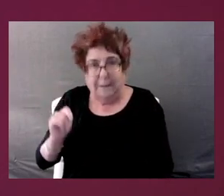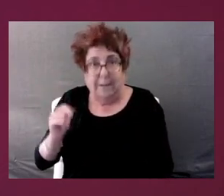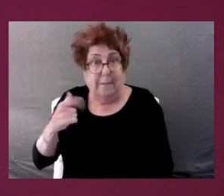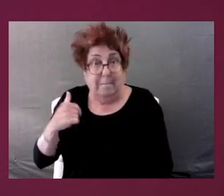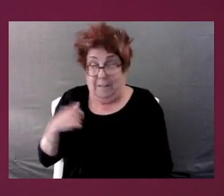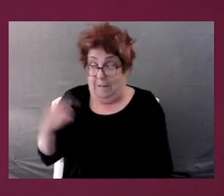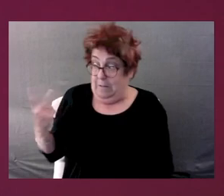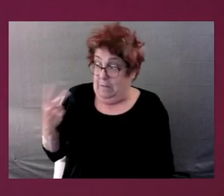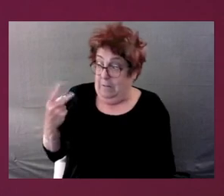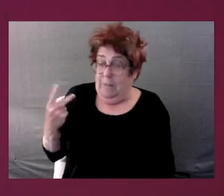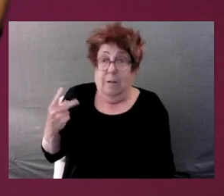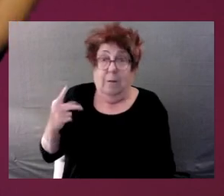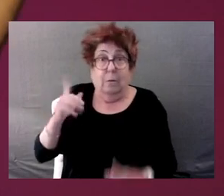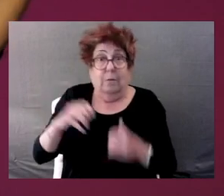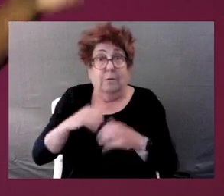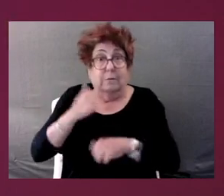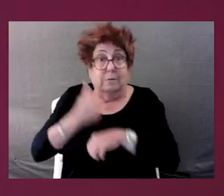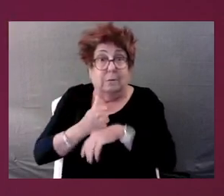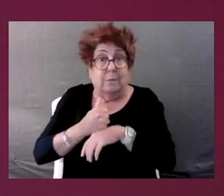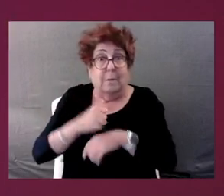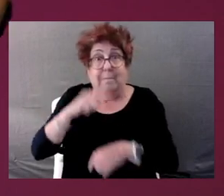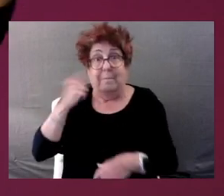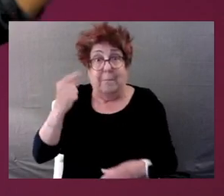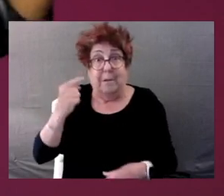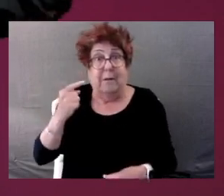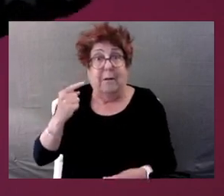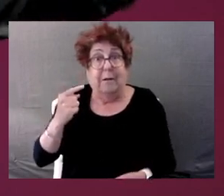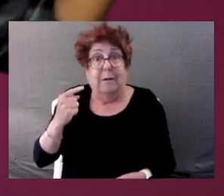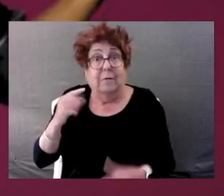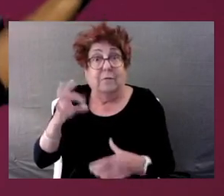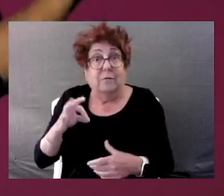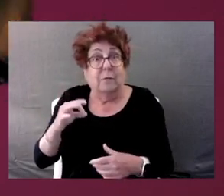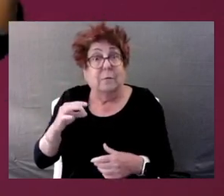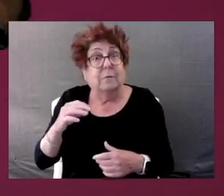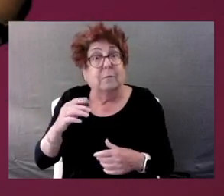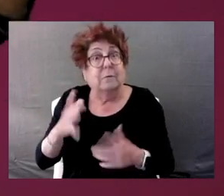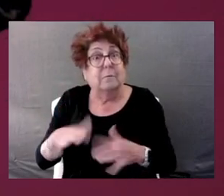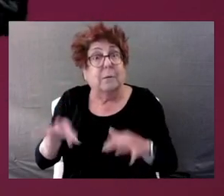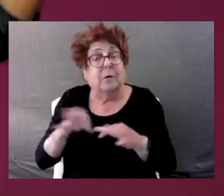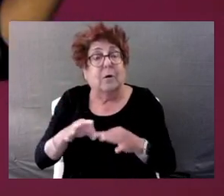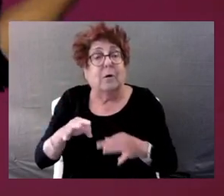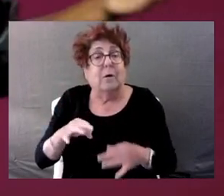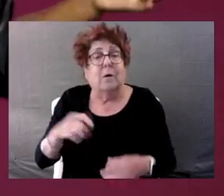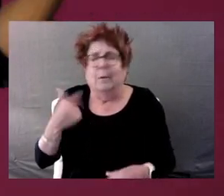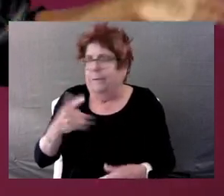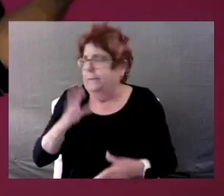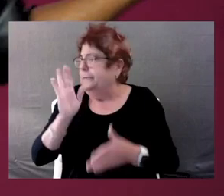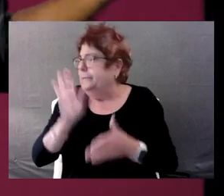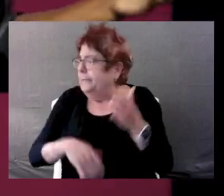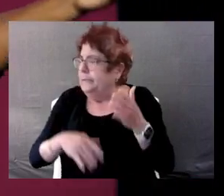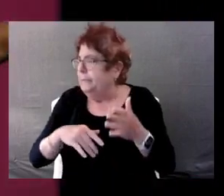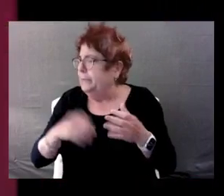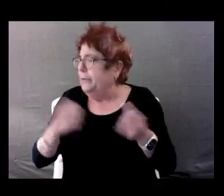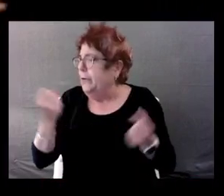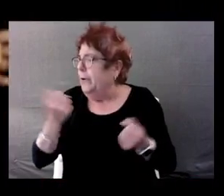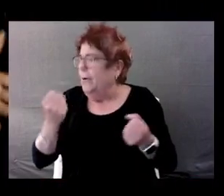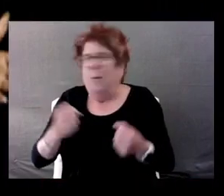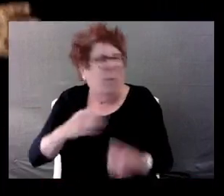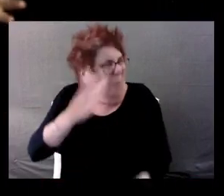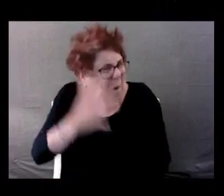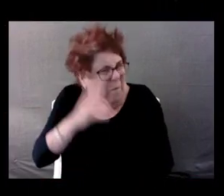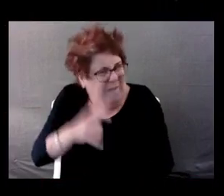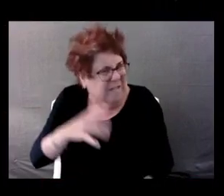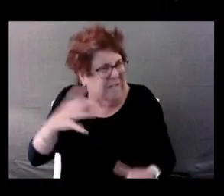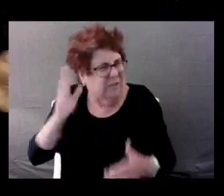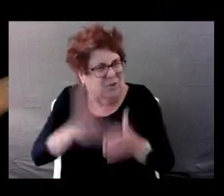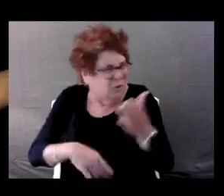went around in a cheap rental car, which I love to say, because I always hold that over his head. I was like, why we had to get the cheapest rental car that every